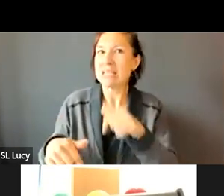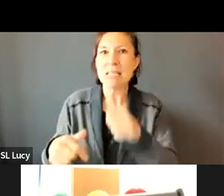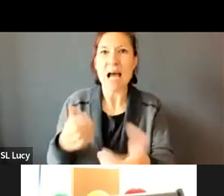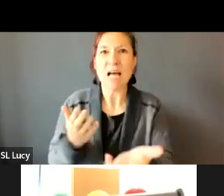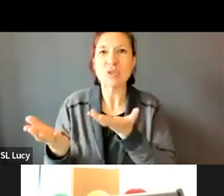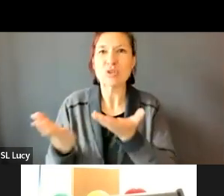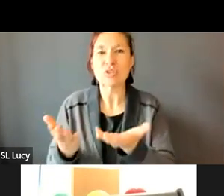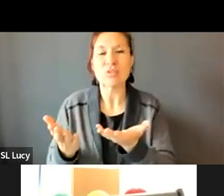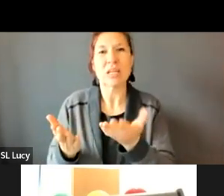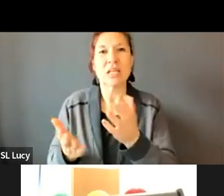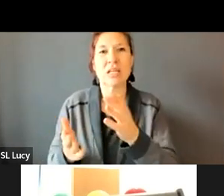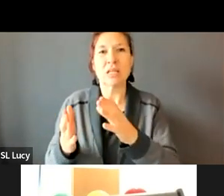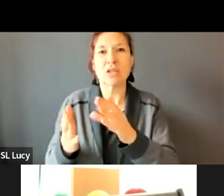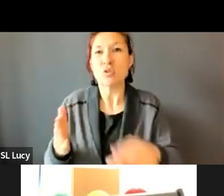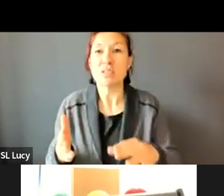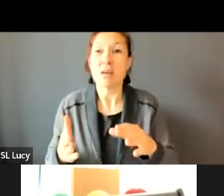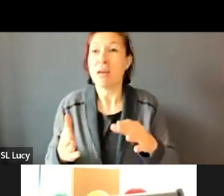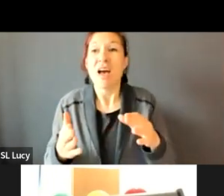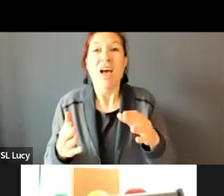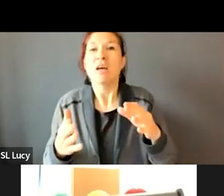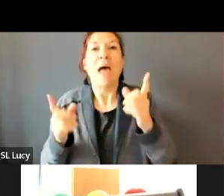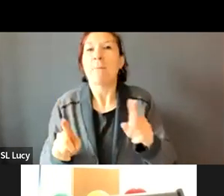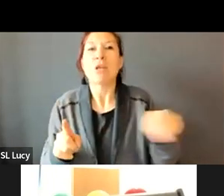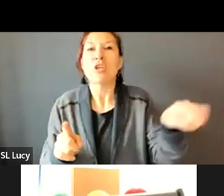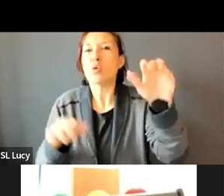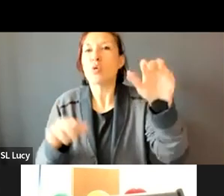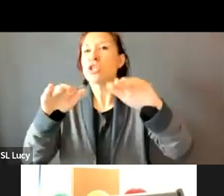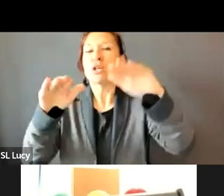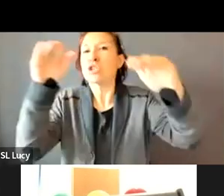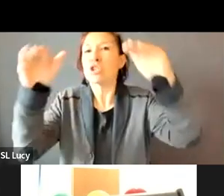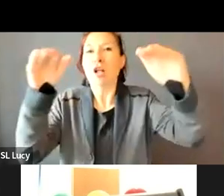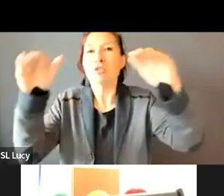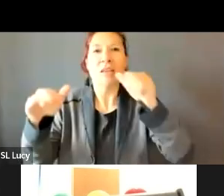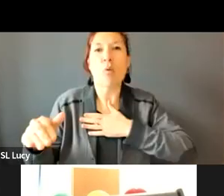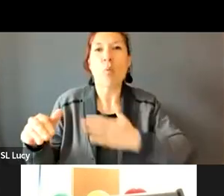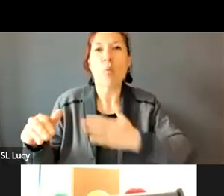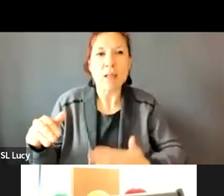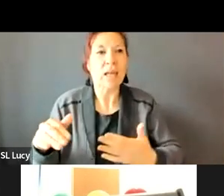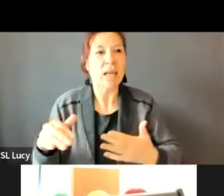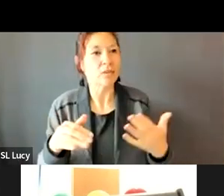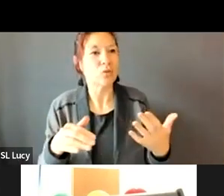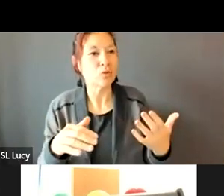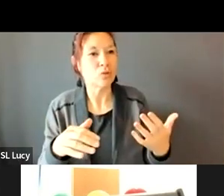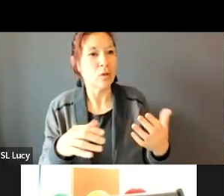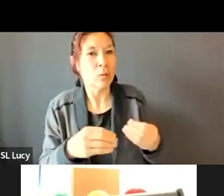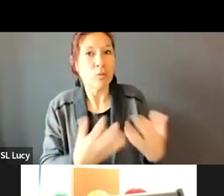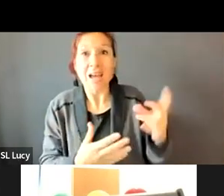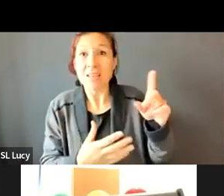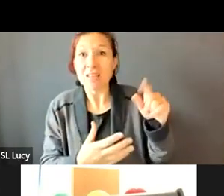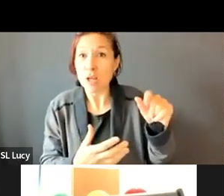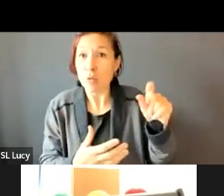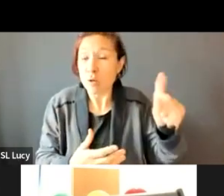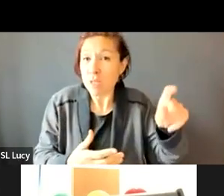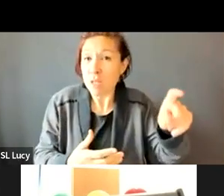willing to say the hard part out loud and not providing people with the data to that will help them understand the current state of play